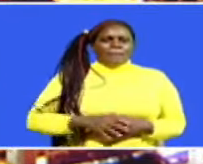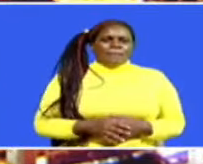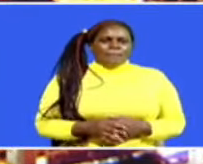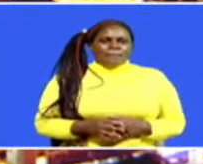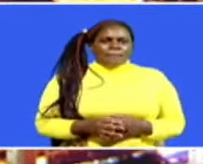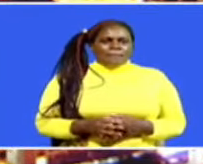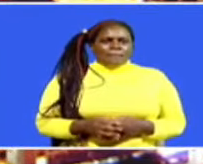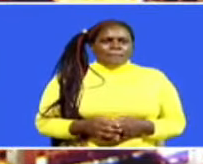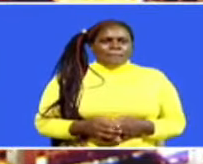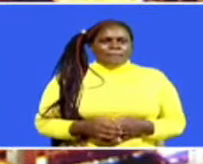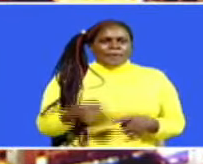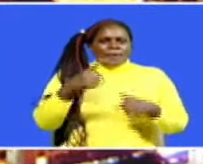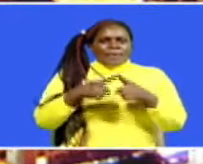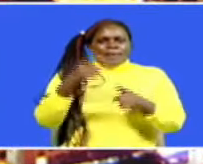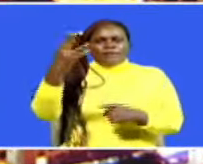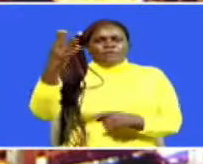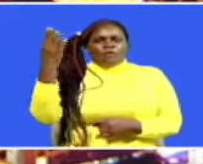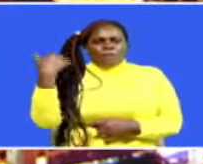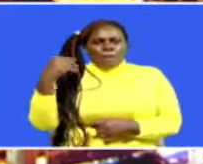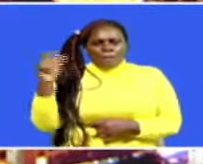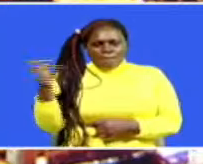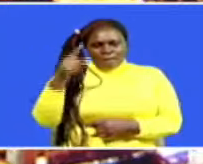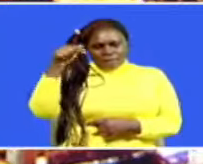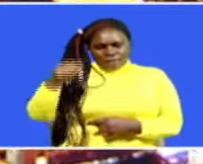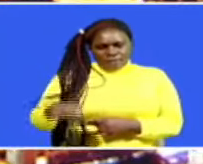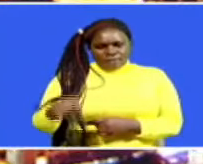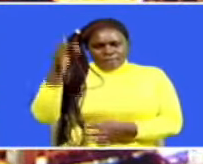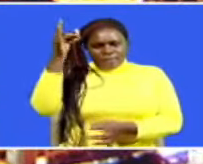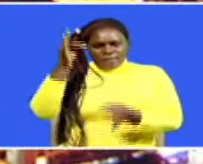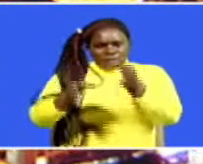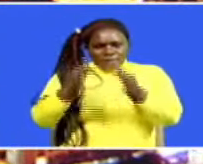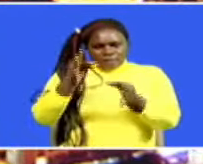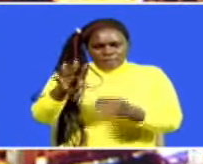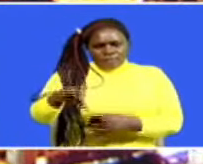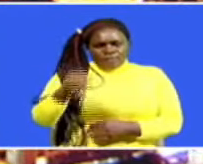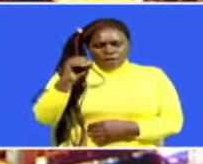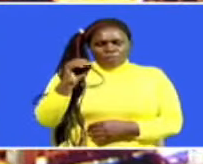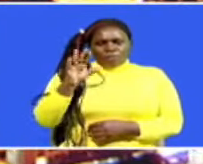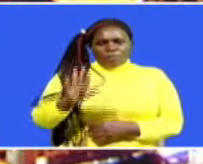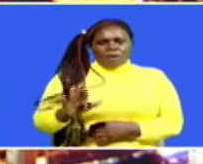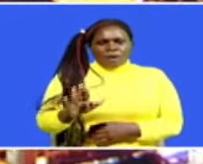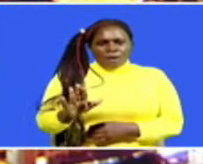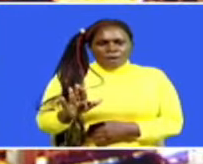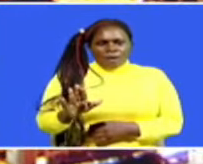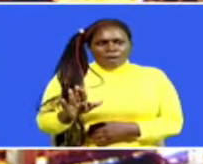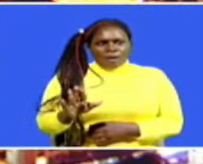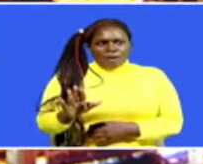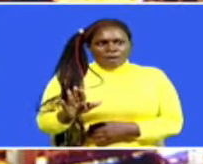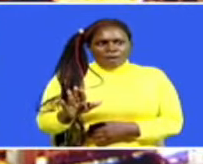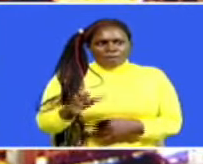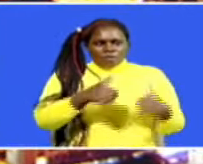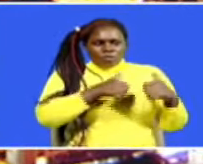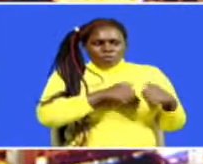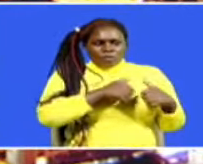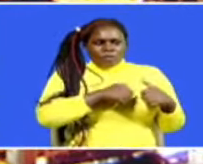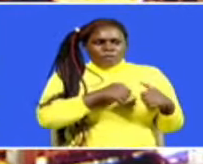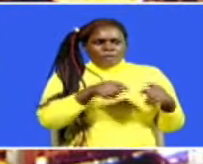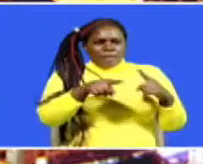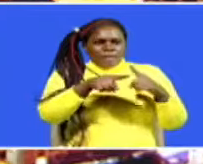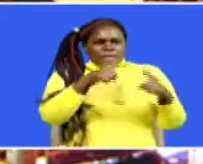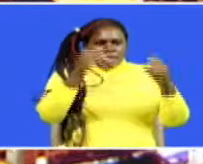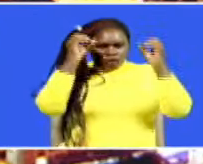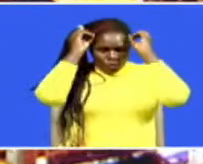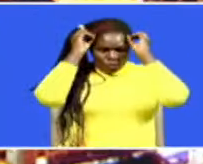Emma Wanyota 4 years ago. Early this month, Justice Ruben Nyakundi found that Eid, who claimed to be a boyfriend to the slain college